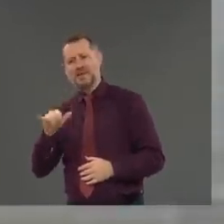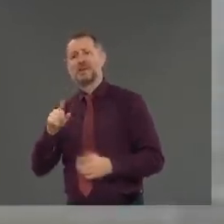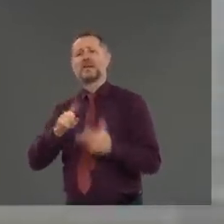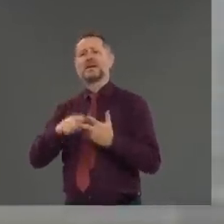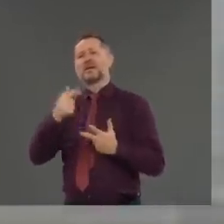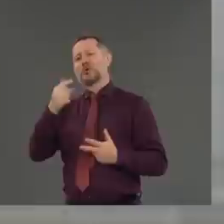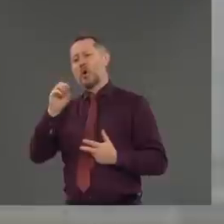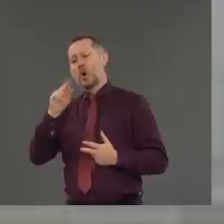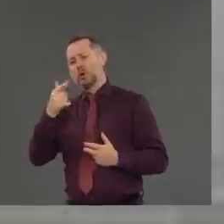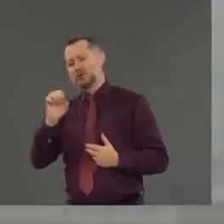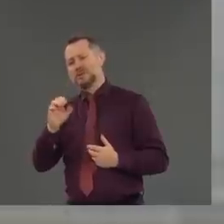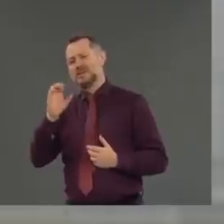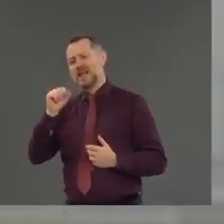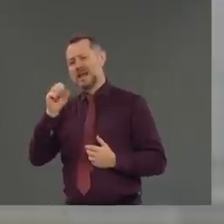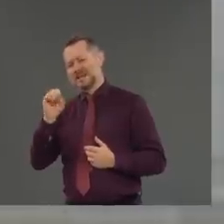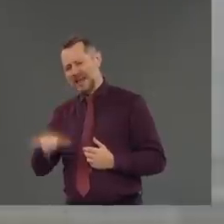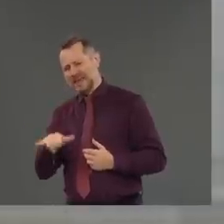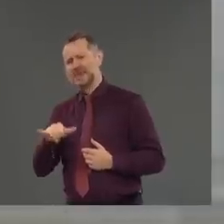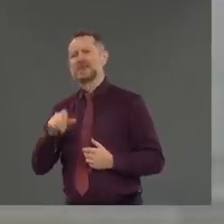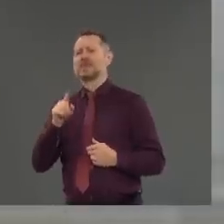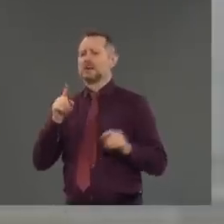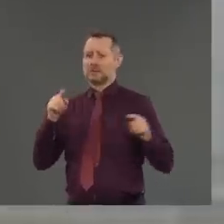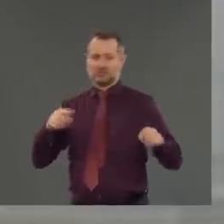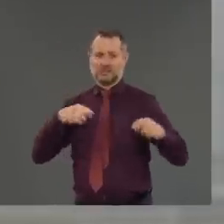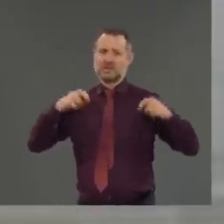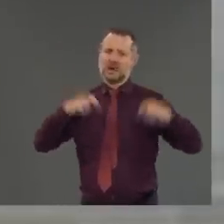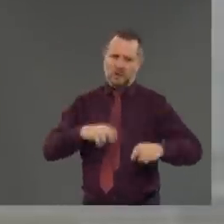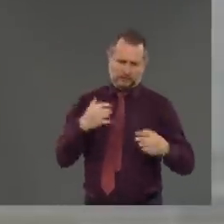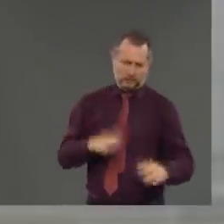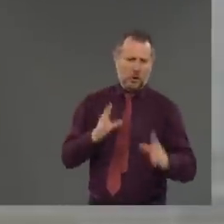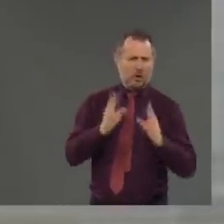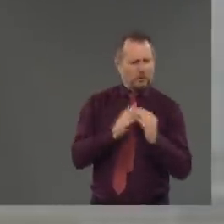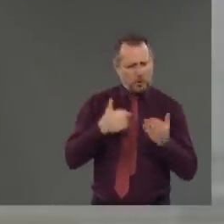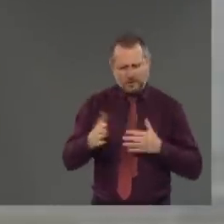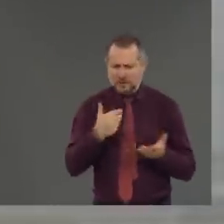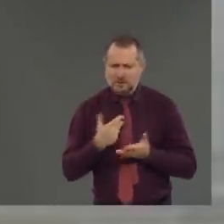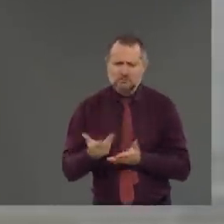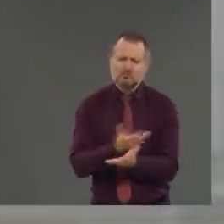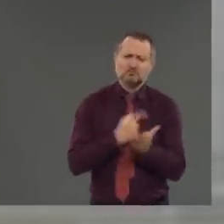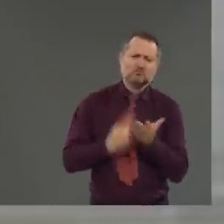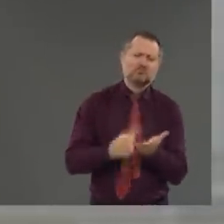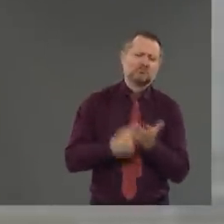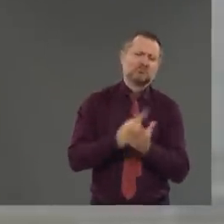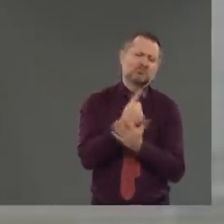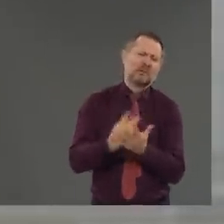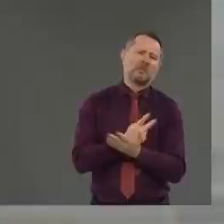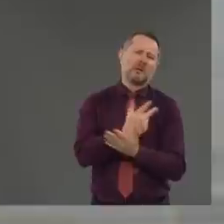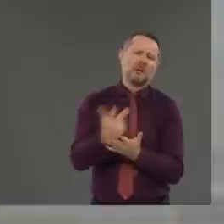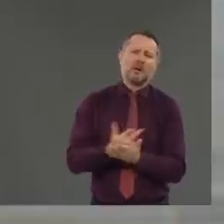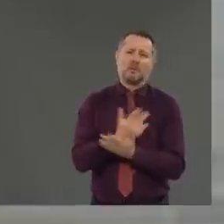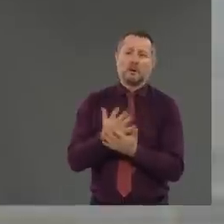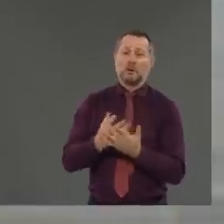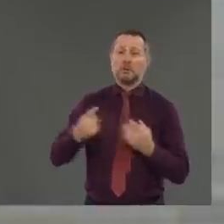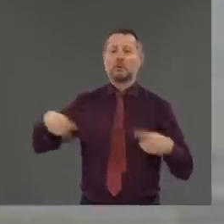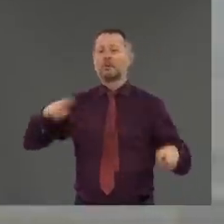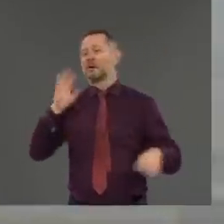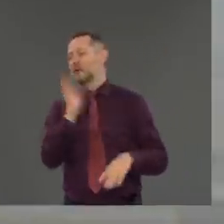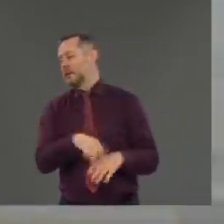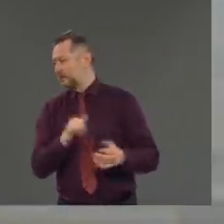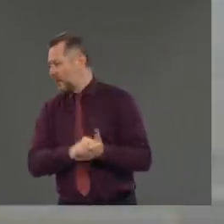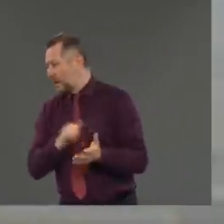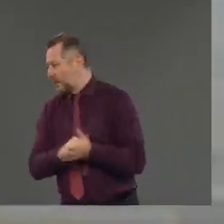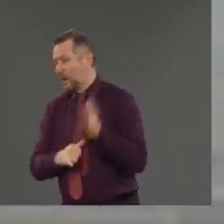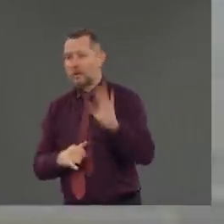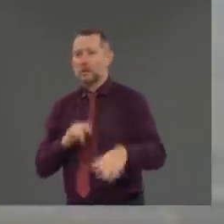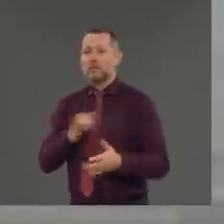hours trying to figure out how to do this. And many said it was impossible, but they stayed with it. So good for you, and thank you